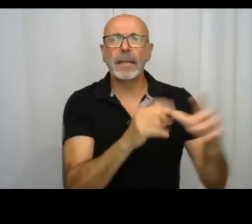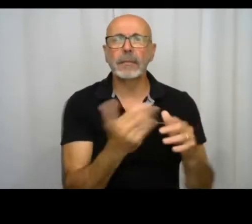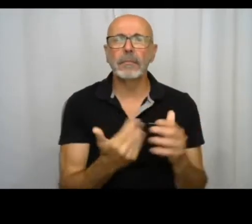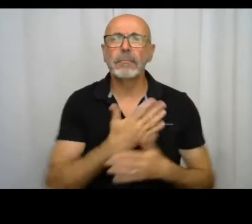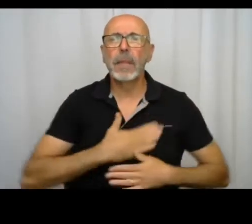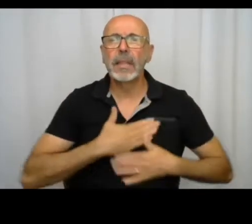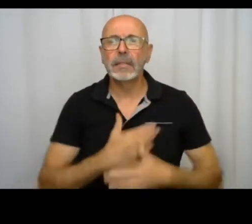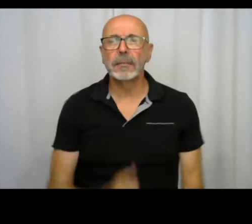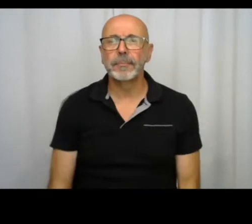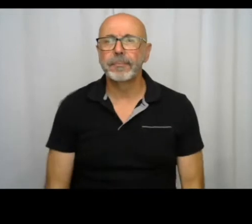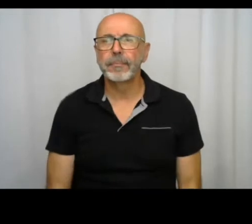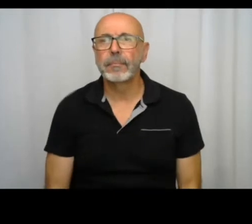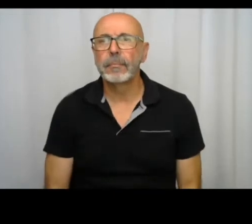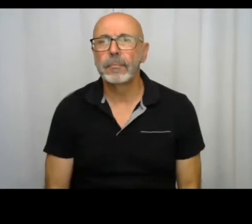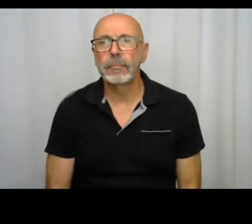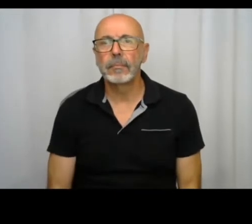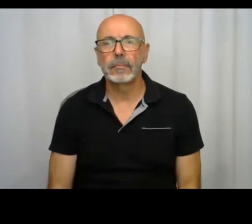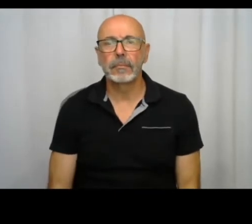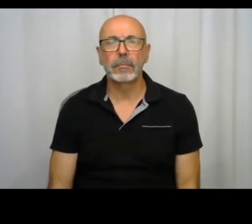please?